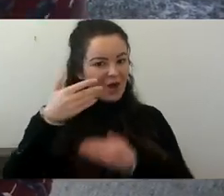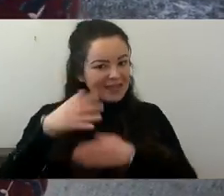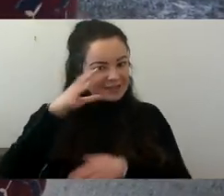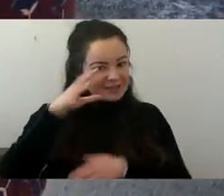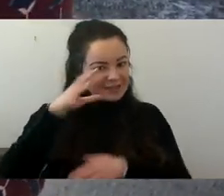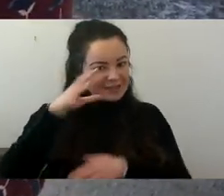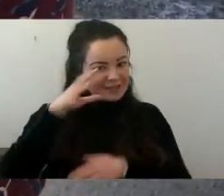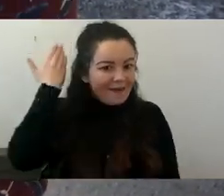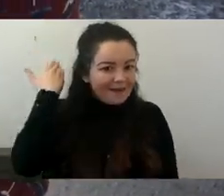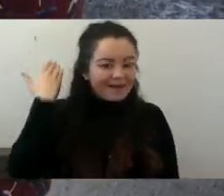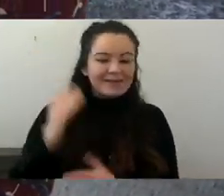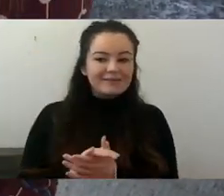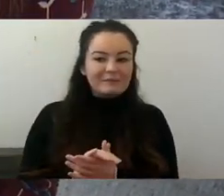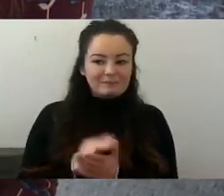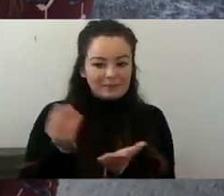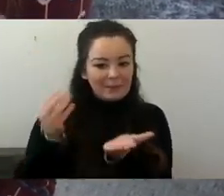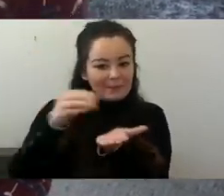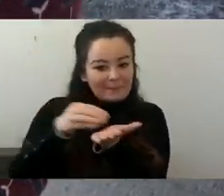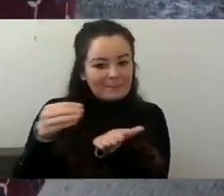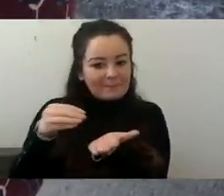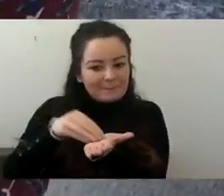in the first session